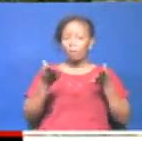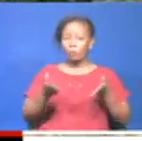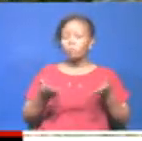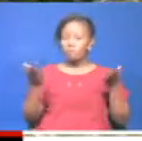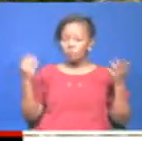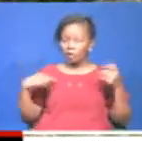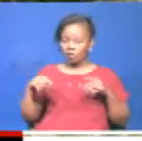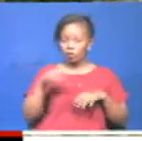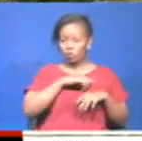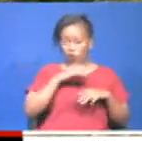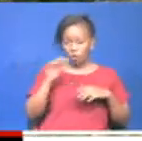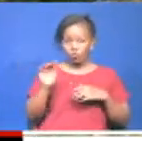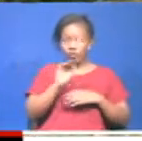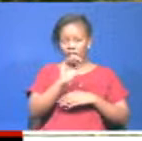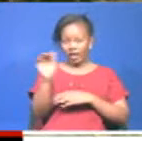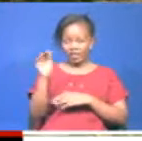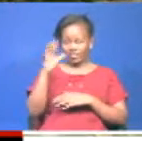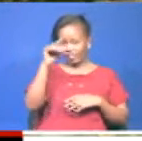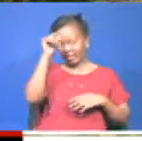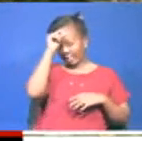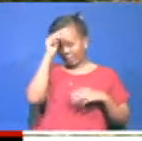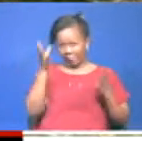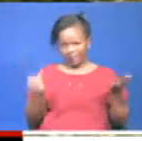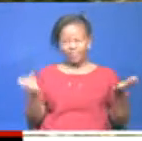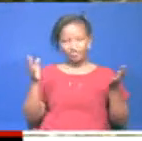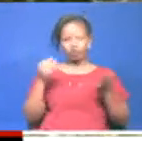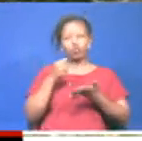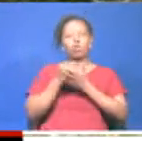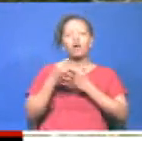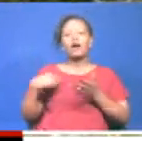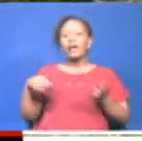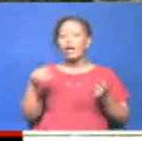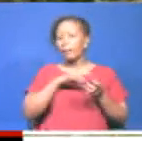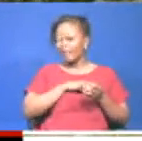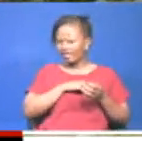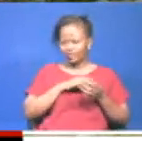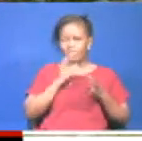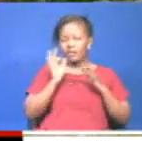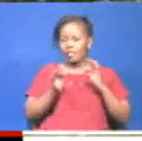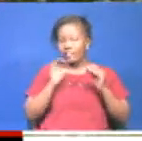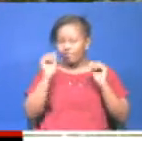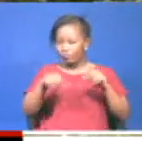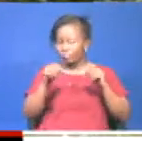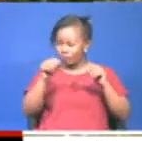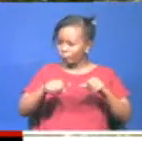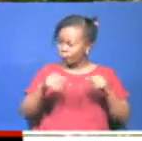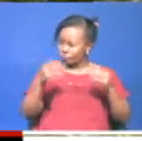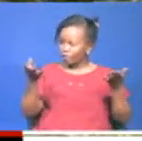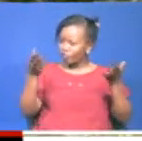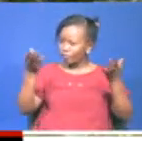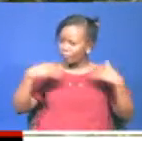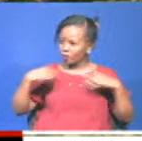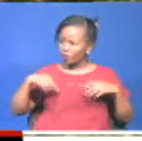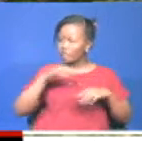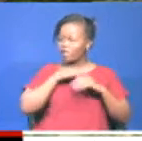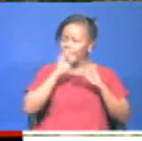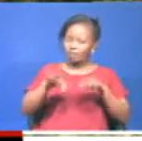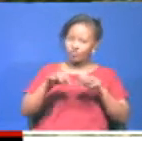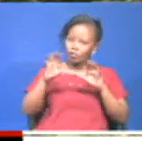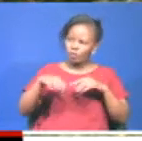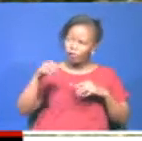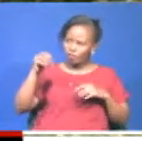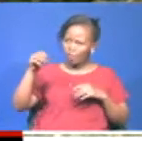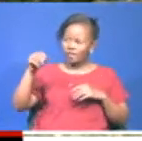tunaomba serikali etufikirie eone kama itaweza kutusaidia mborea hata